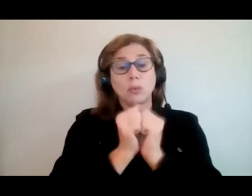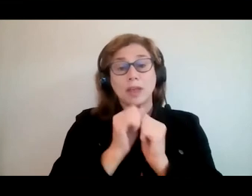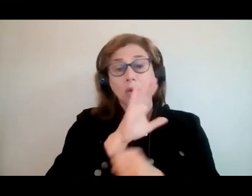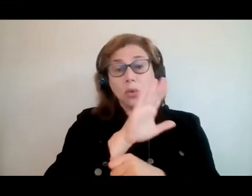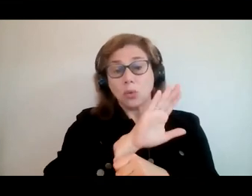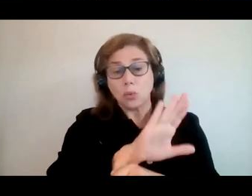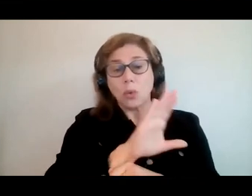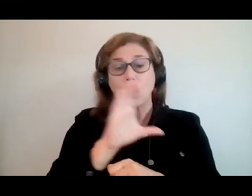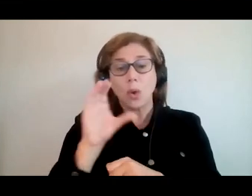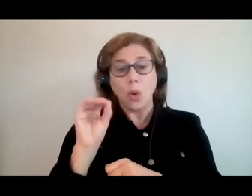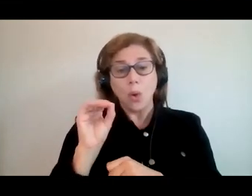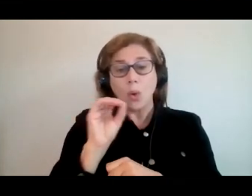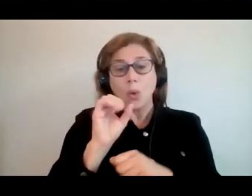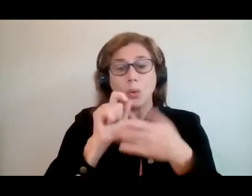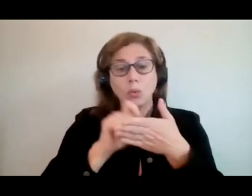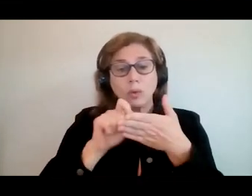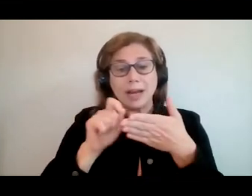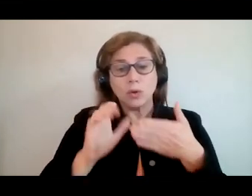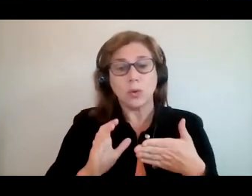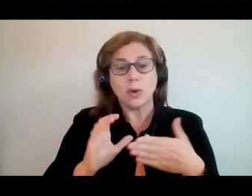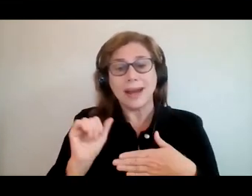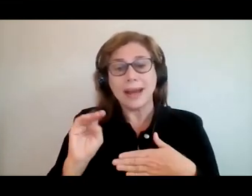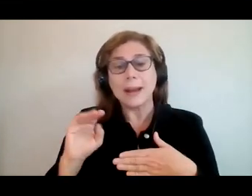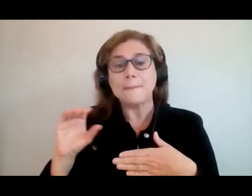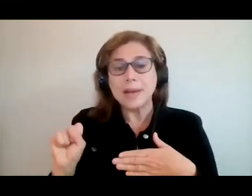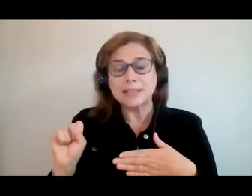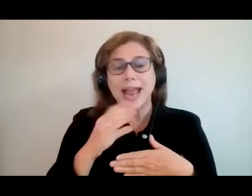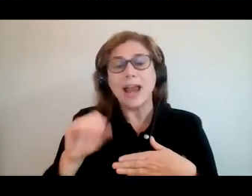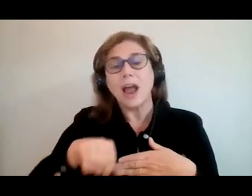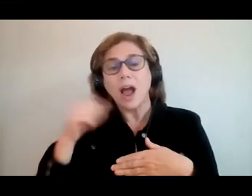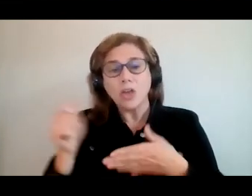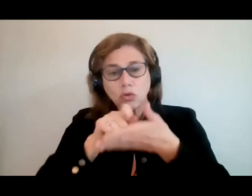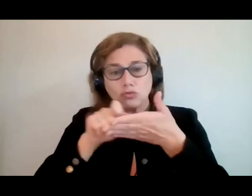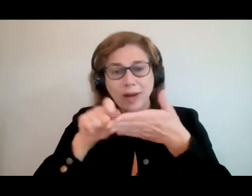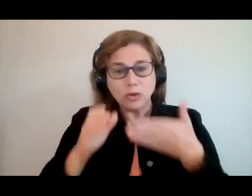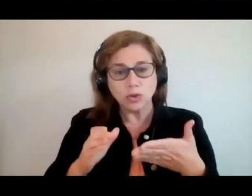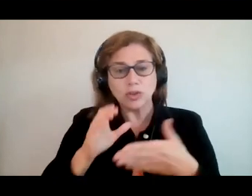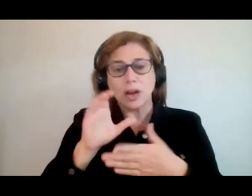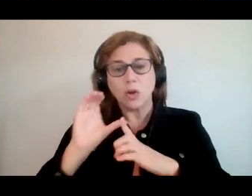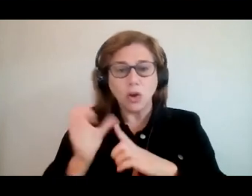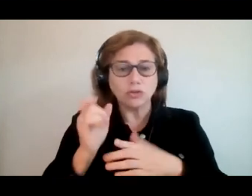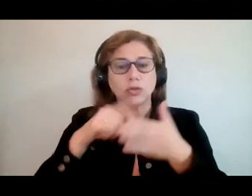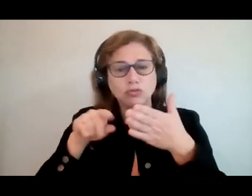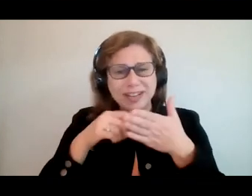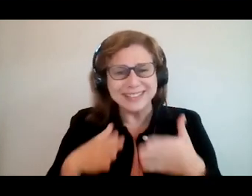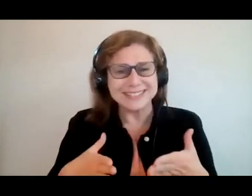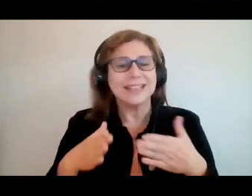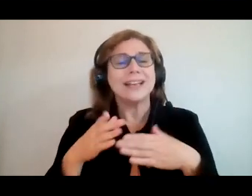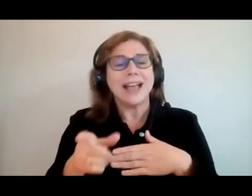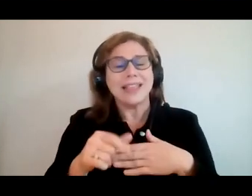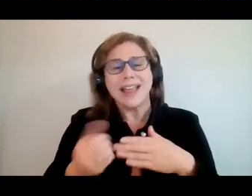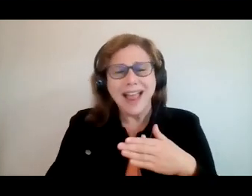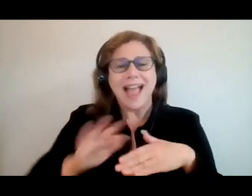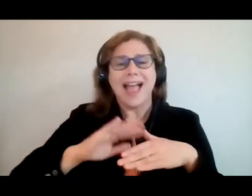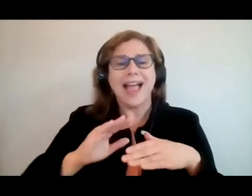Amos and with the other writers and cultural critics add yet another layer or layers to the